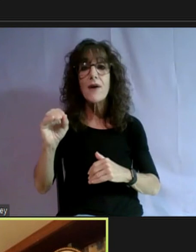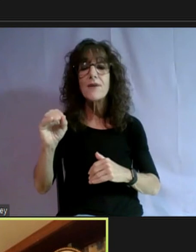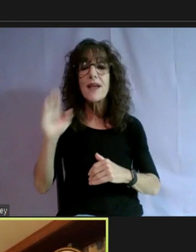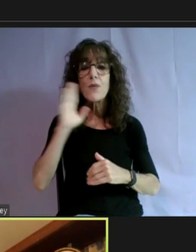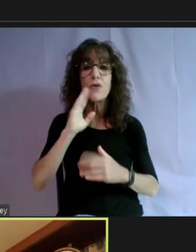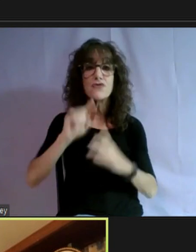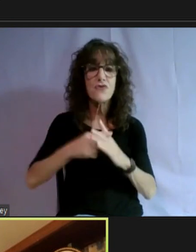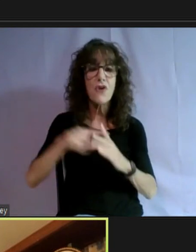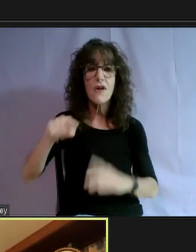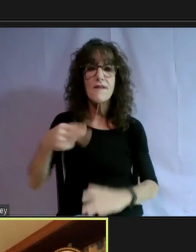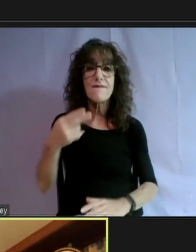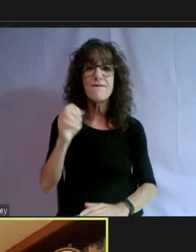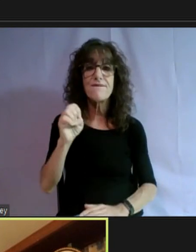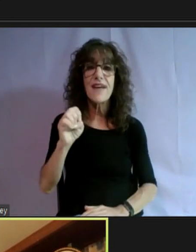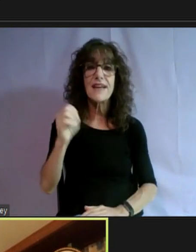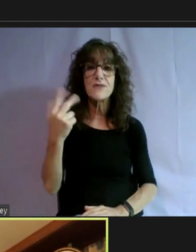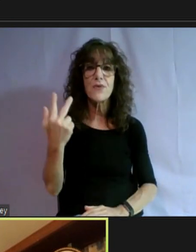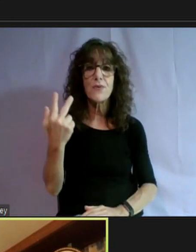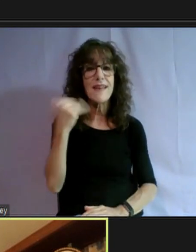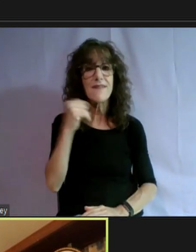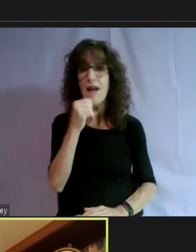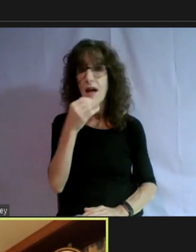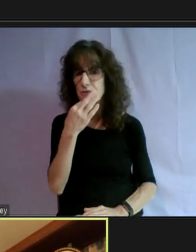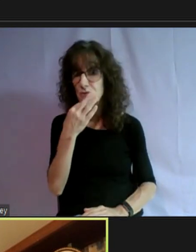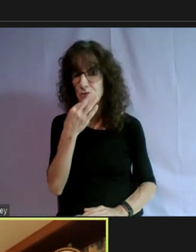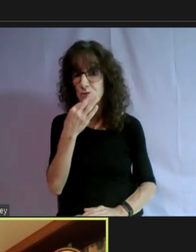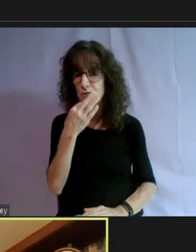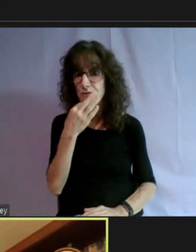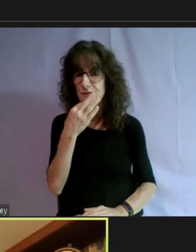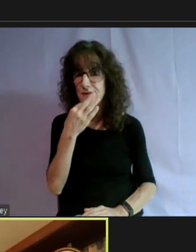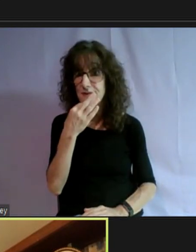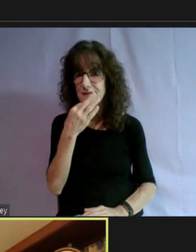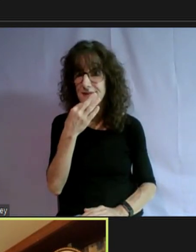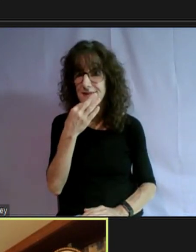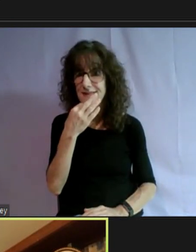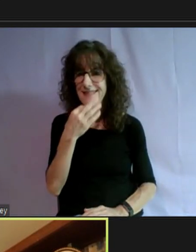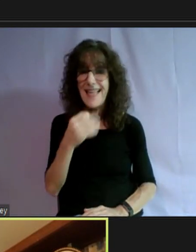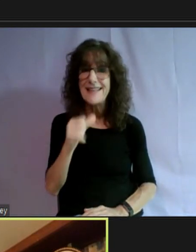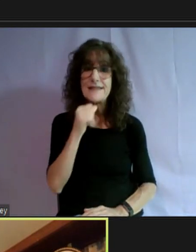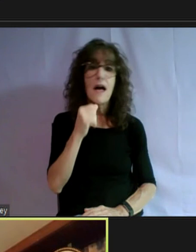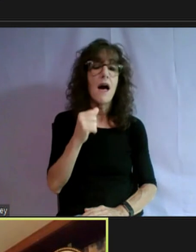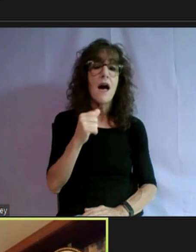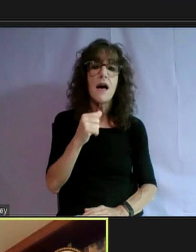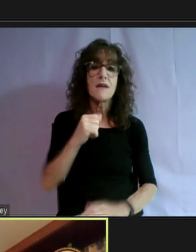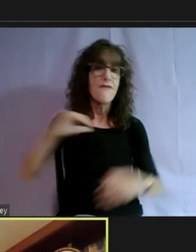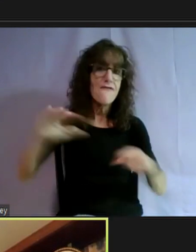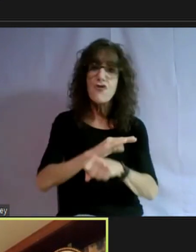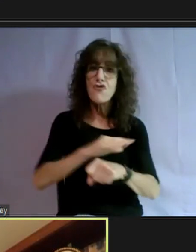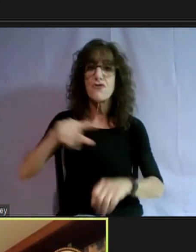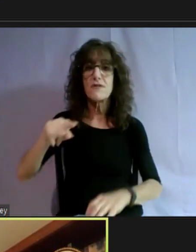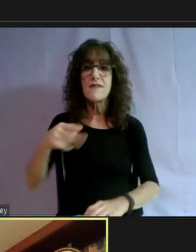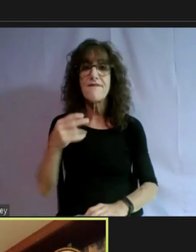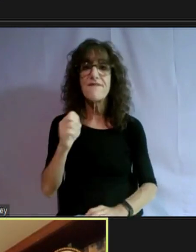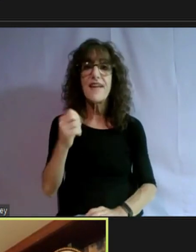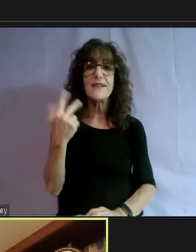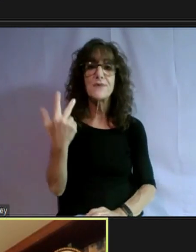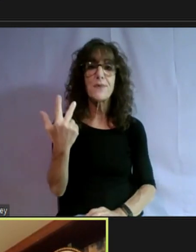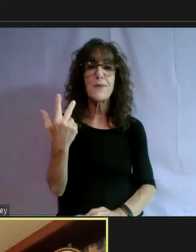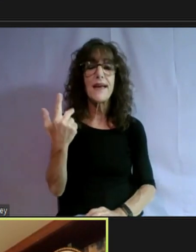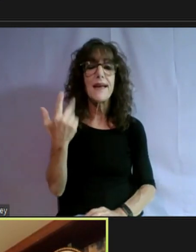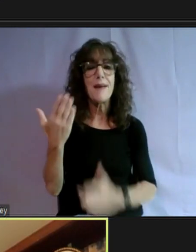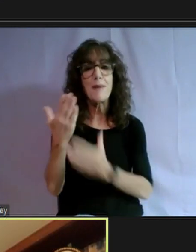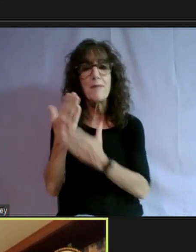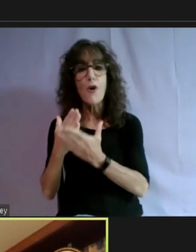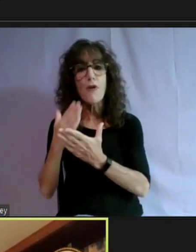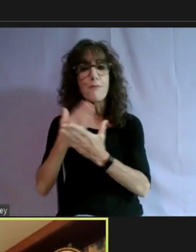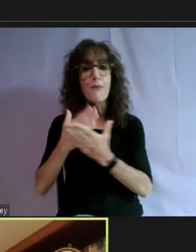And if not anytime soon, we've talked about that it's not necessarily a one thing, it can be parts. What can